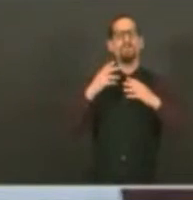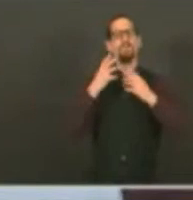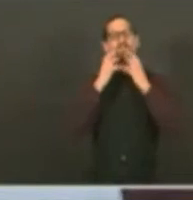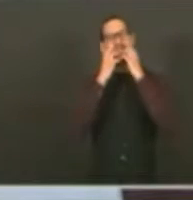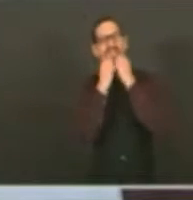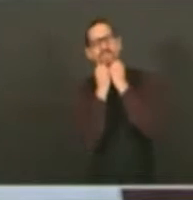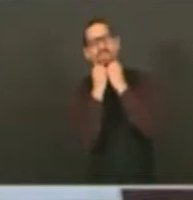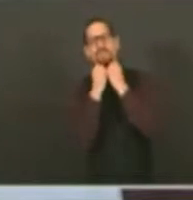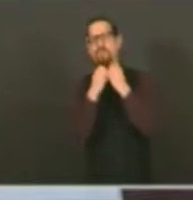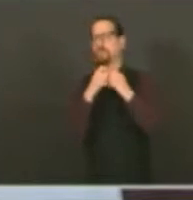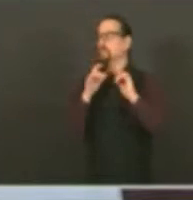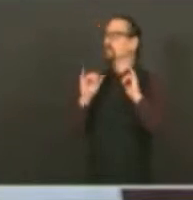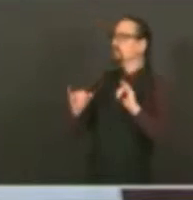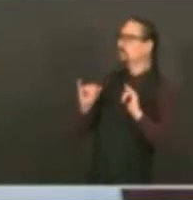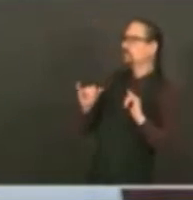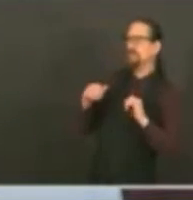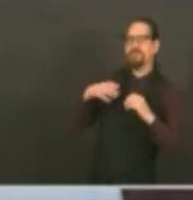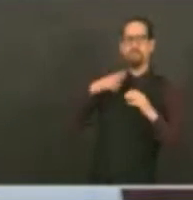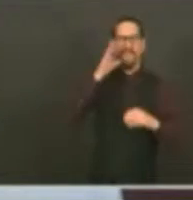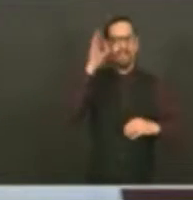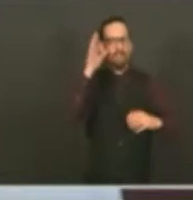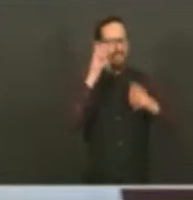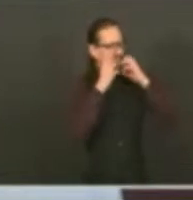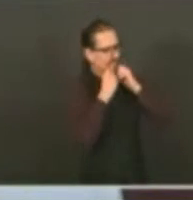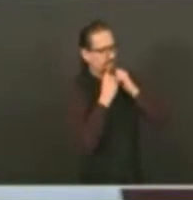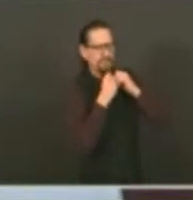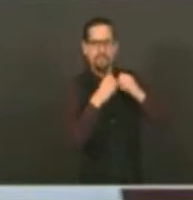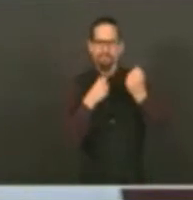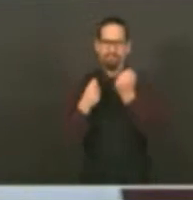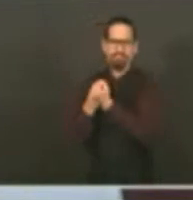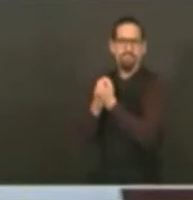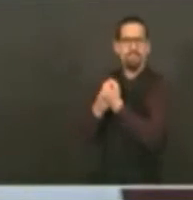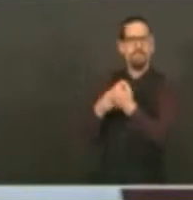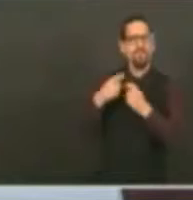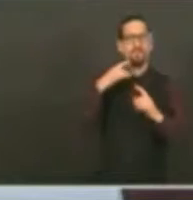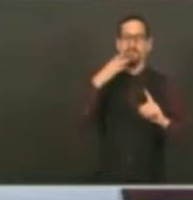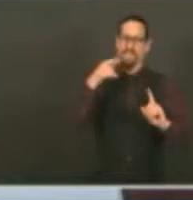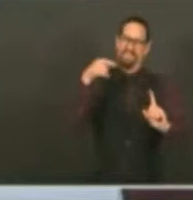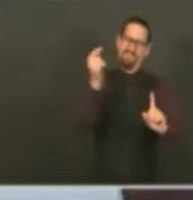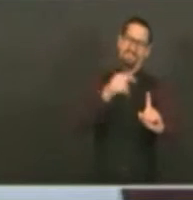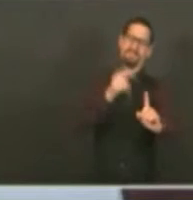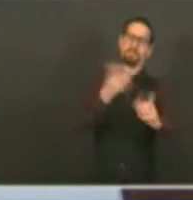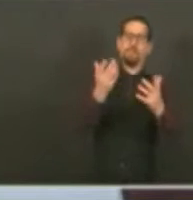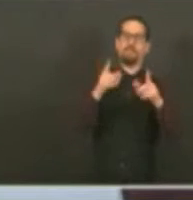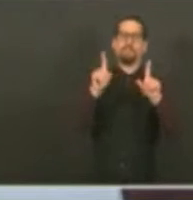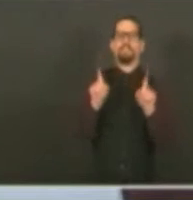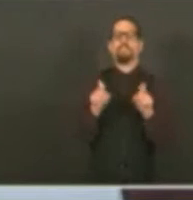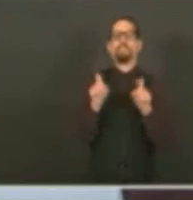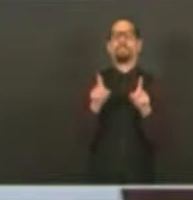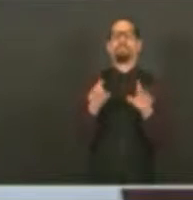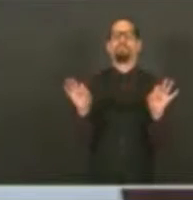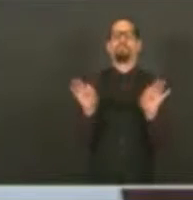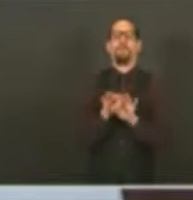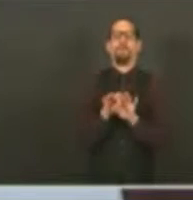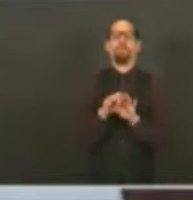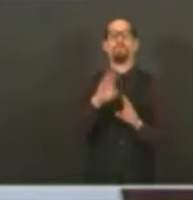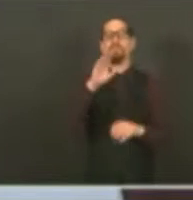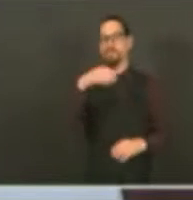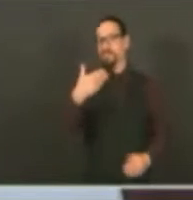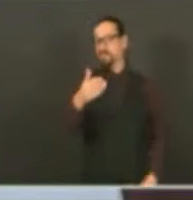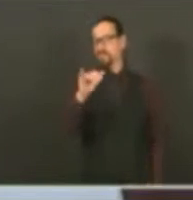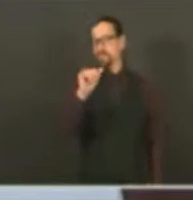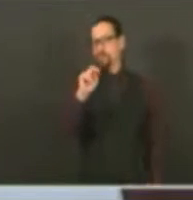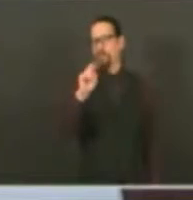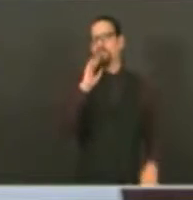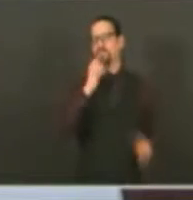we care. Testing is key, and so starting in January, every district will have the